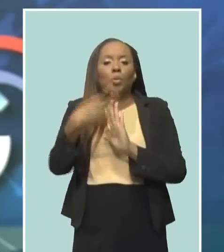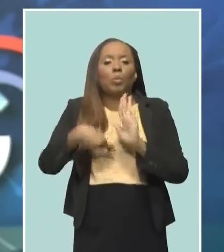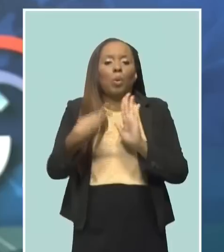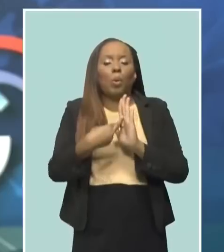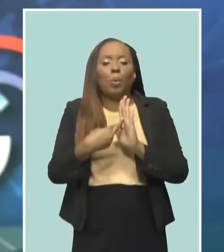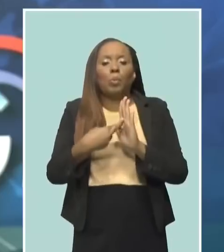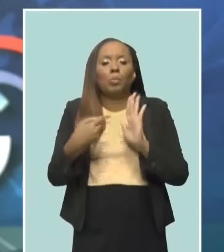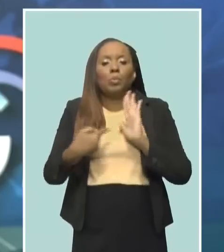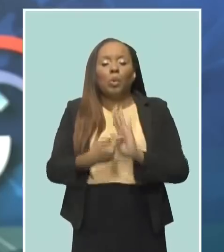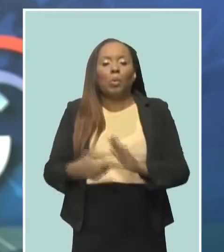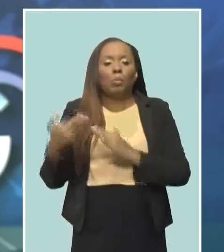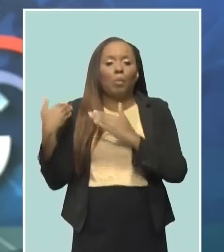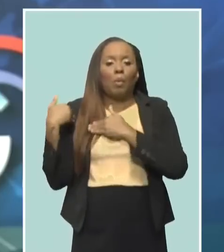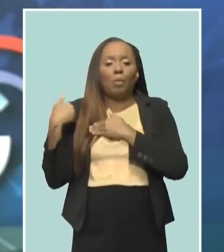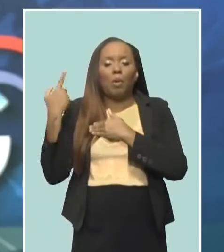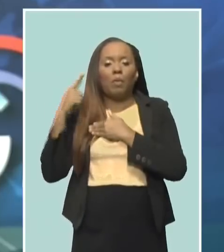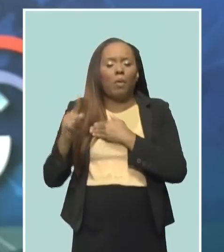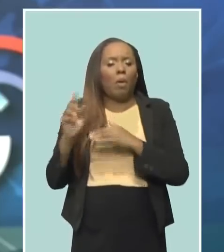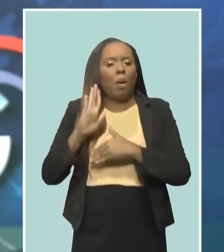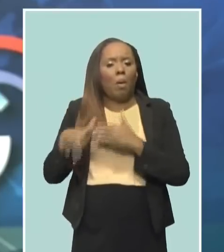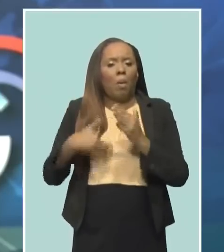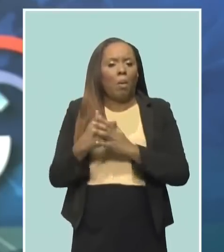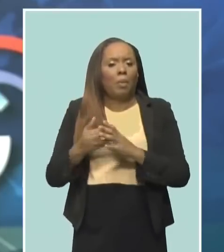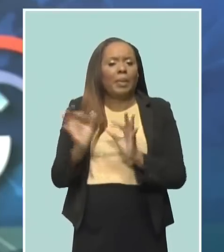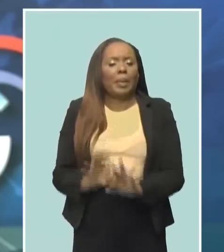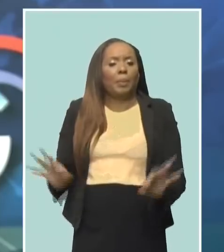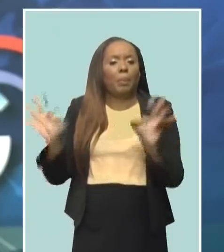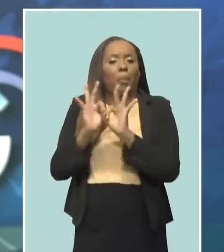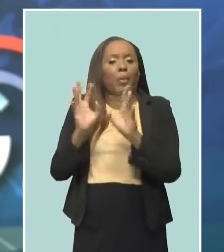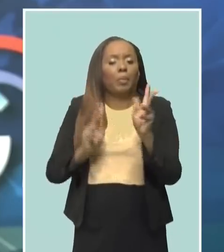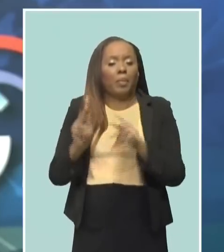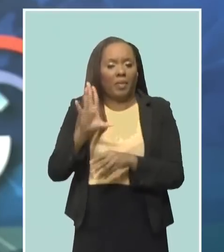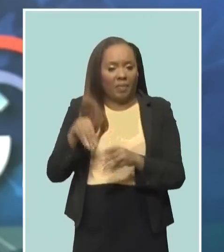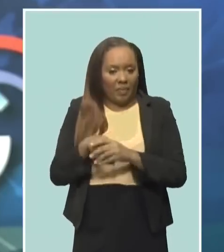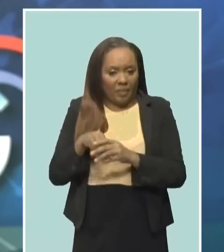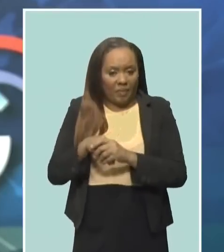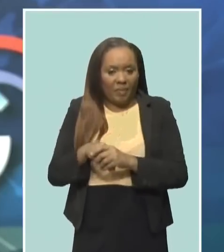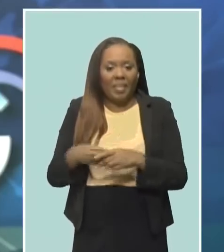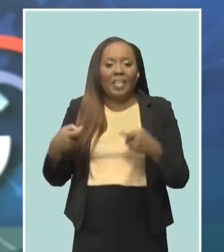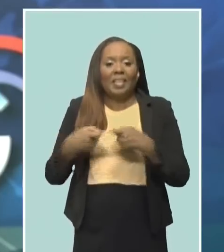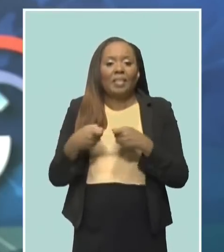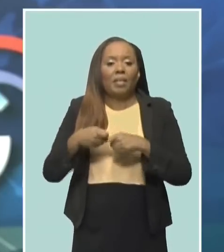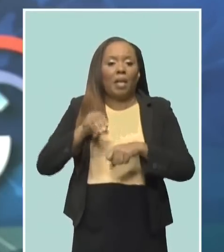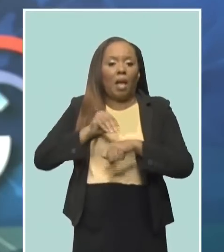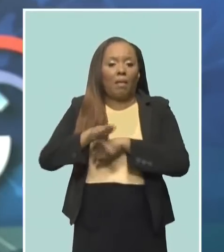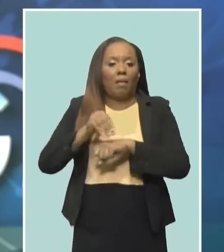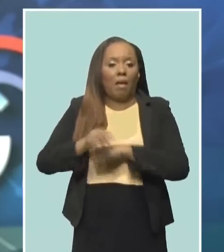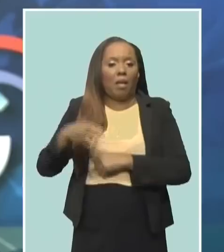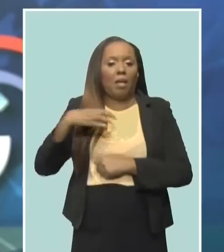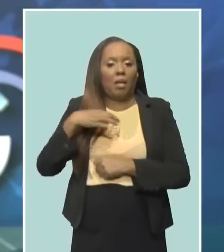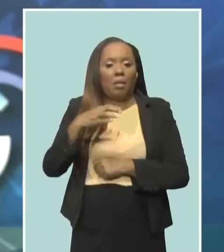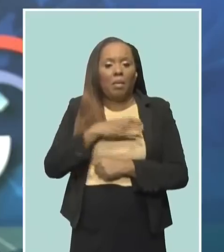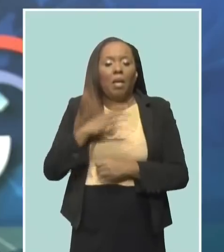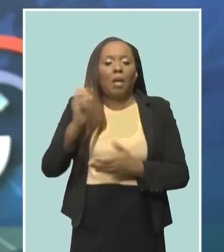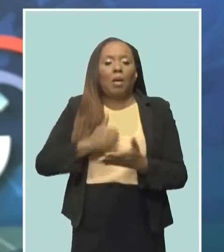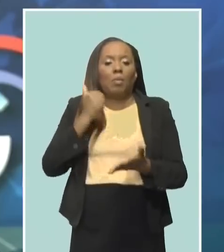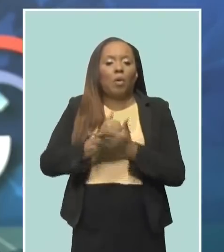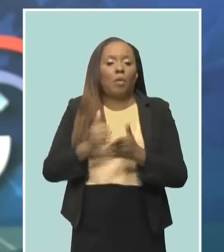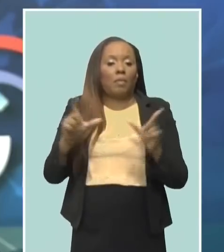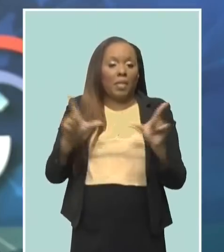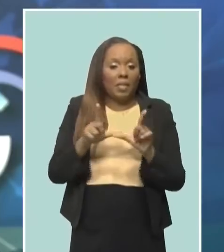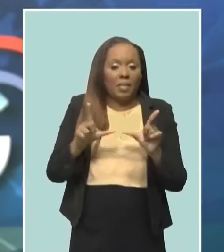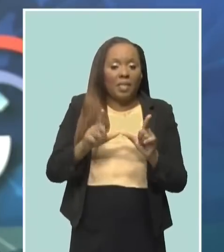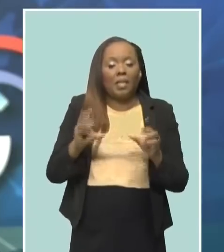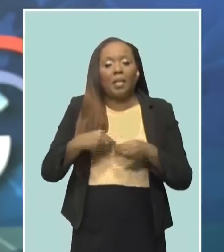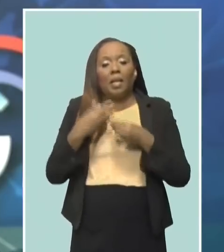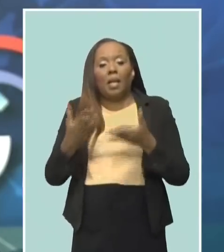key stakeholders. He says it retains the Electricity Advisory Committee, which advises the minister, approves licenses and